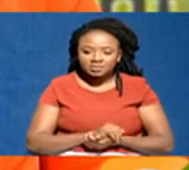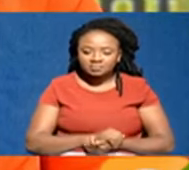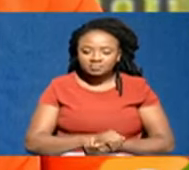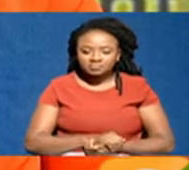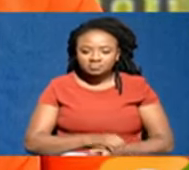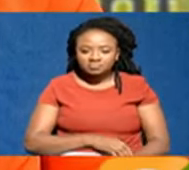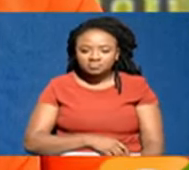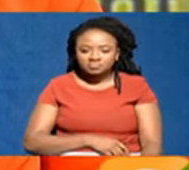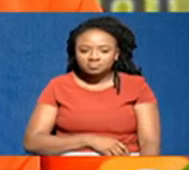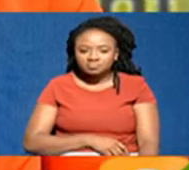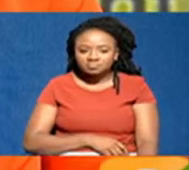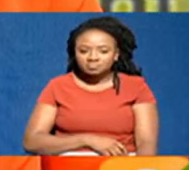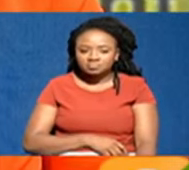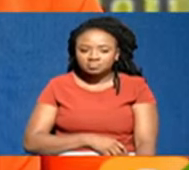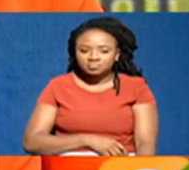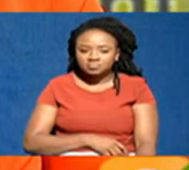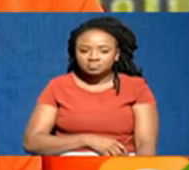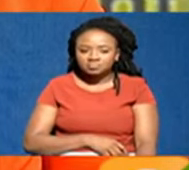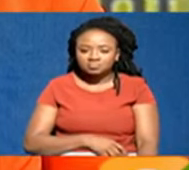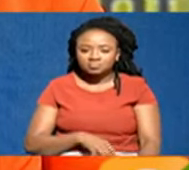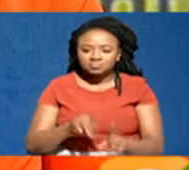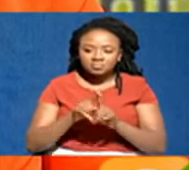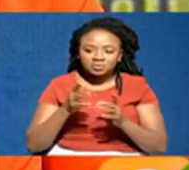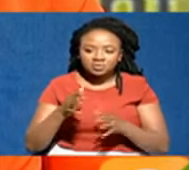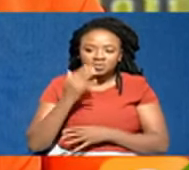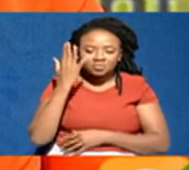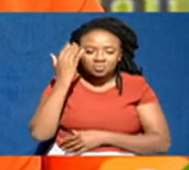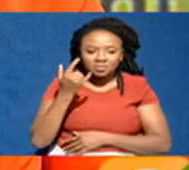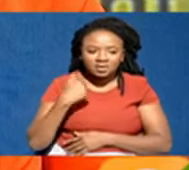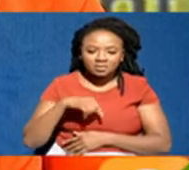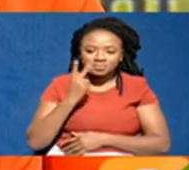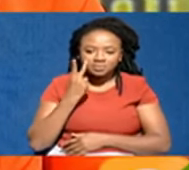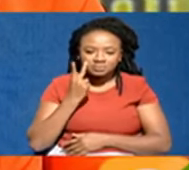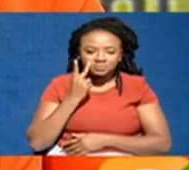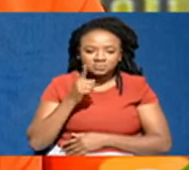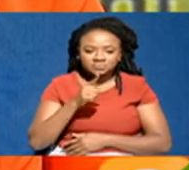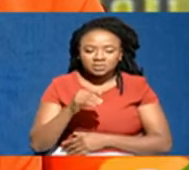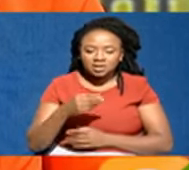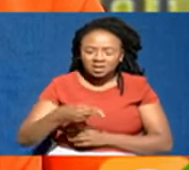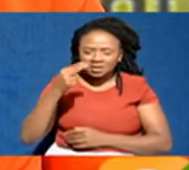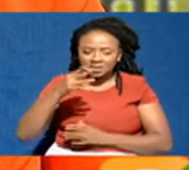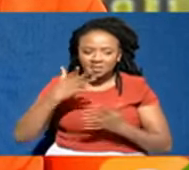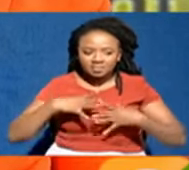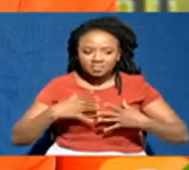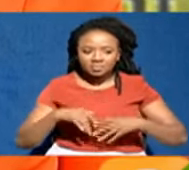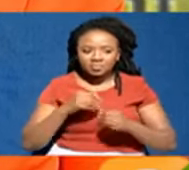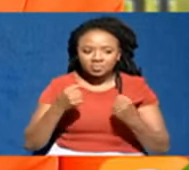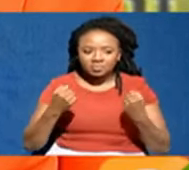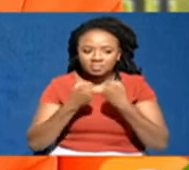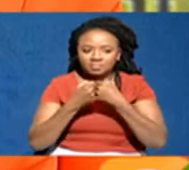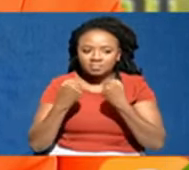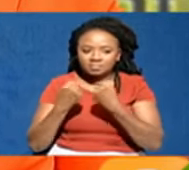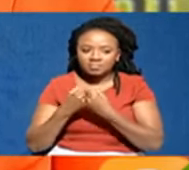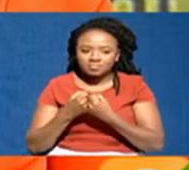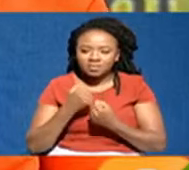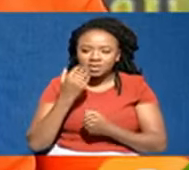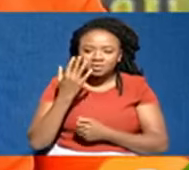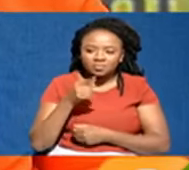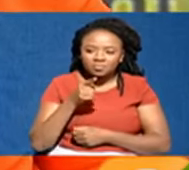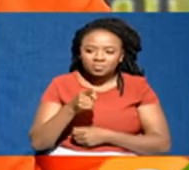viewers to really understand, why are we seeing such a high number of accidents, and what's the main cause on Kenyan